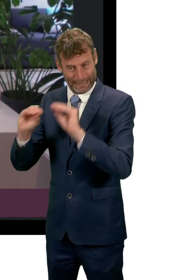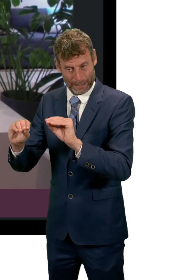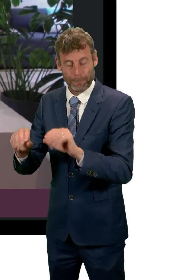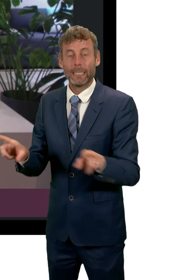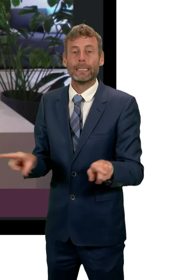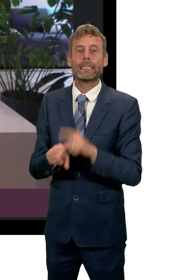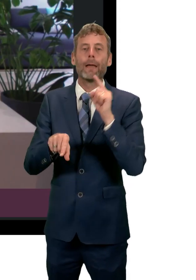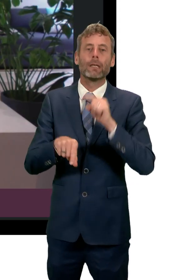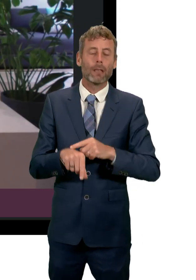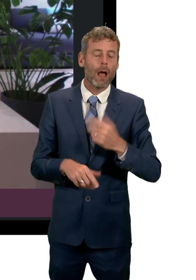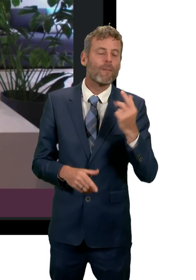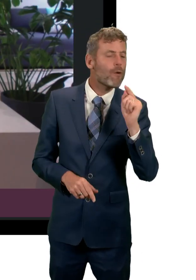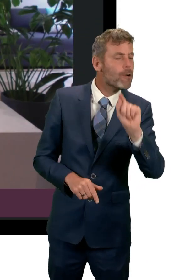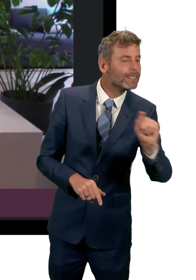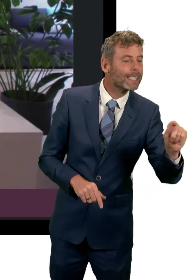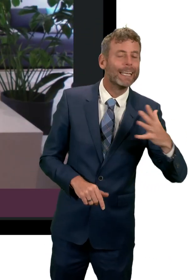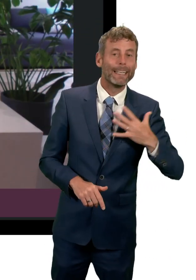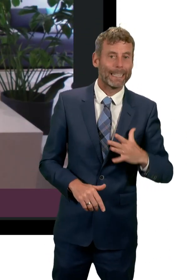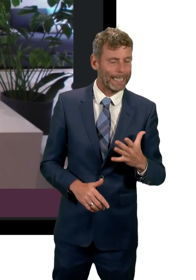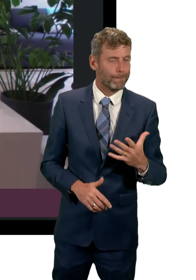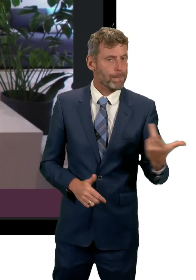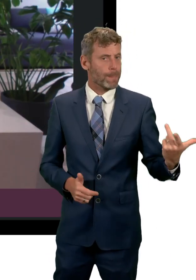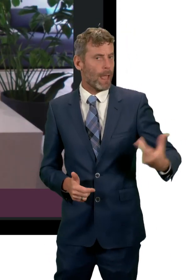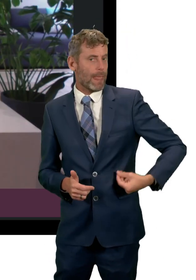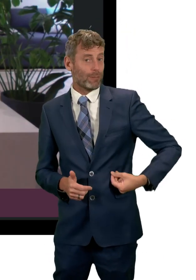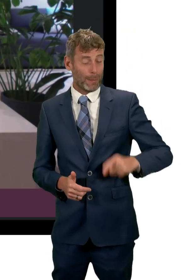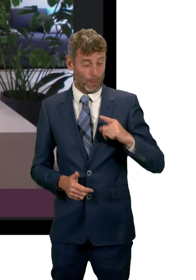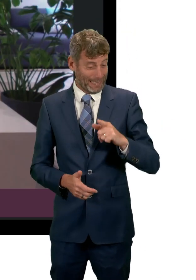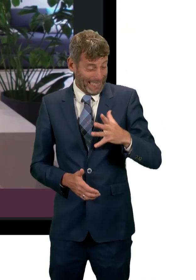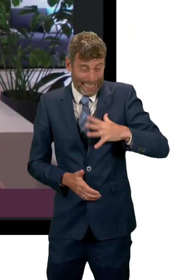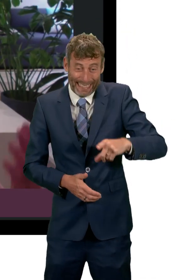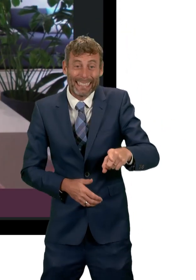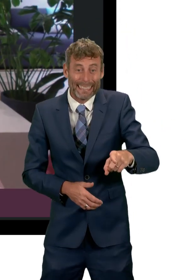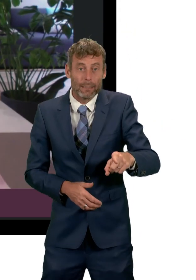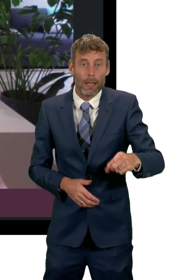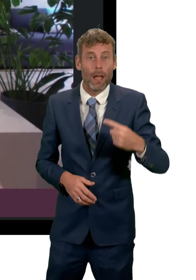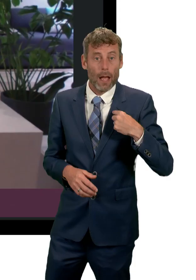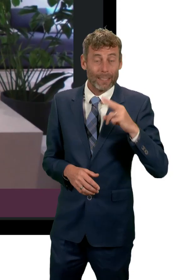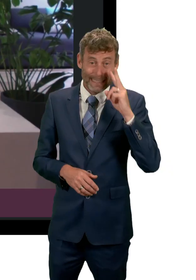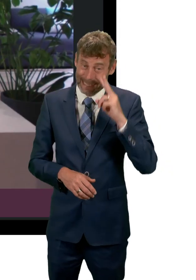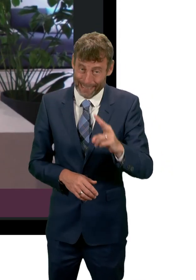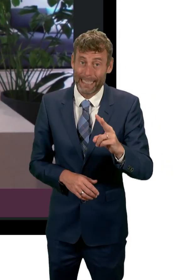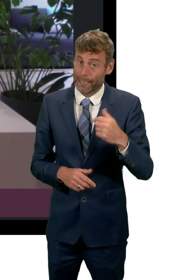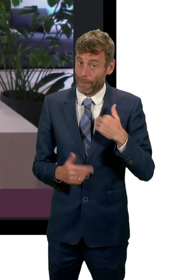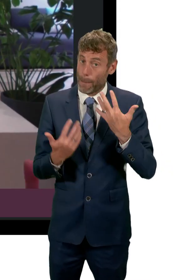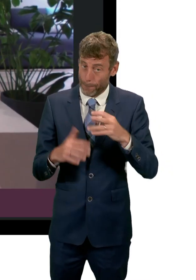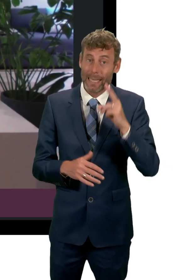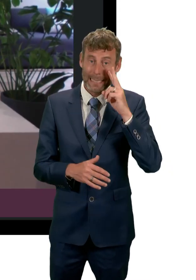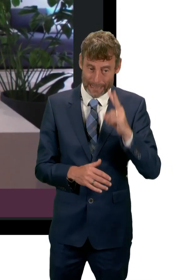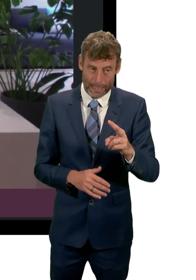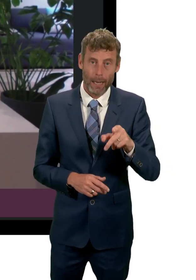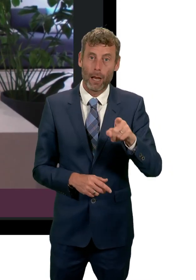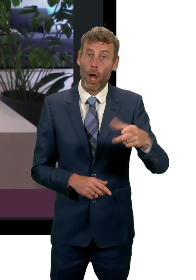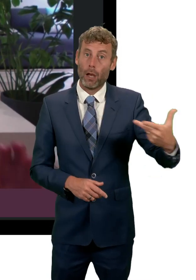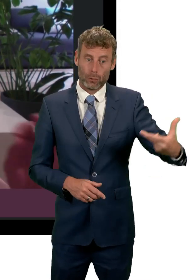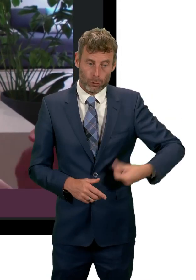with therapies, including injectables, those who need it. And I've seen, direct, close-handed, incredible